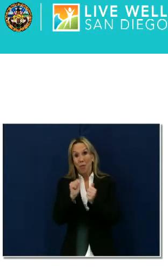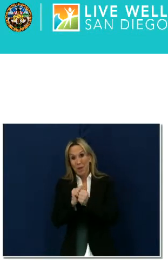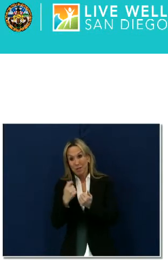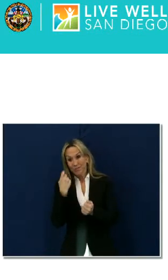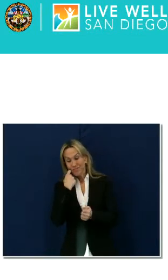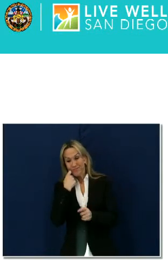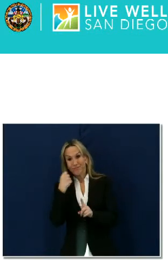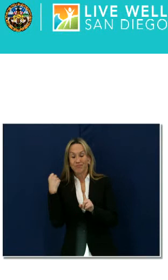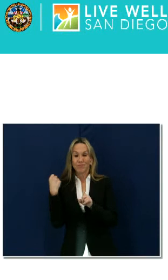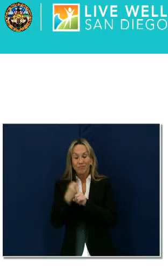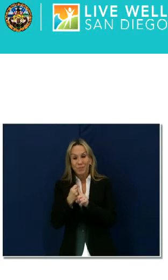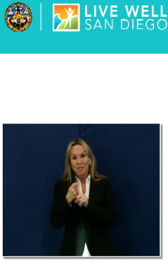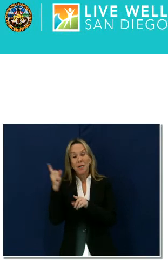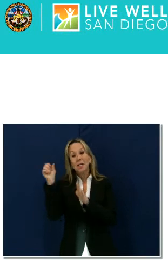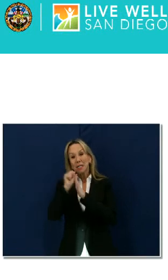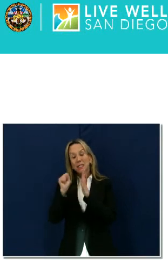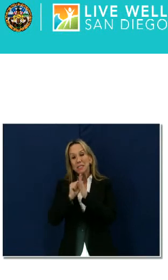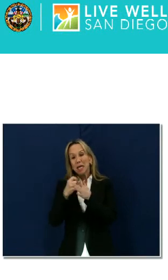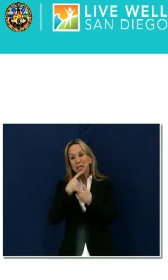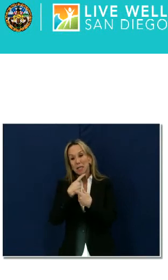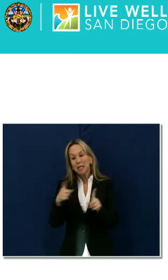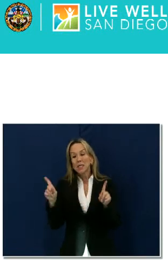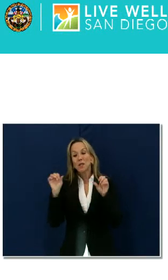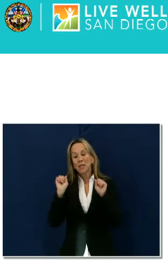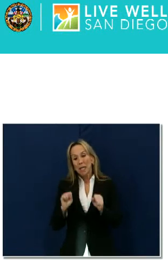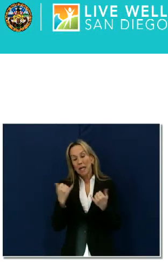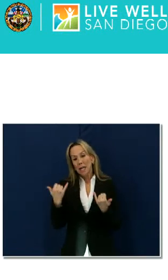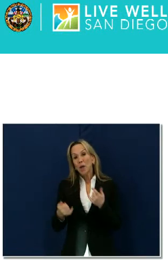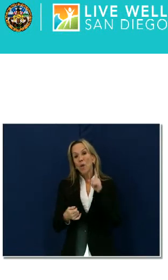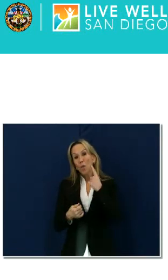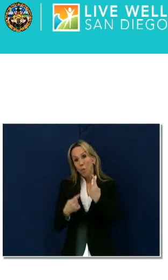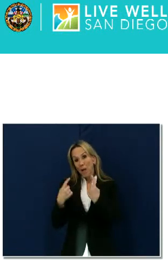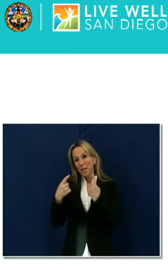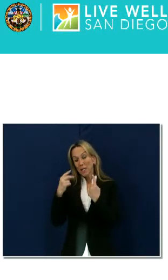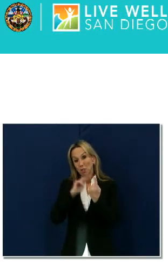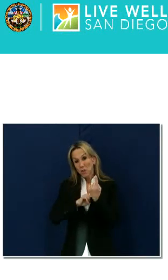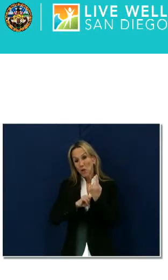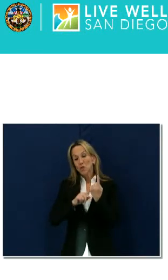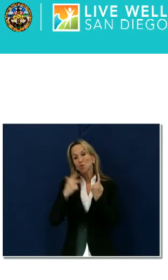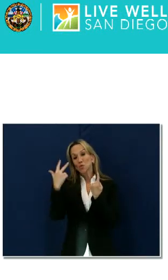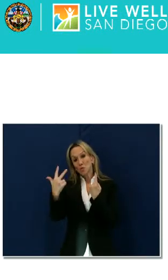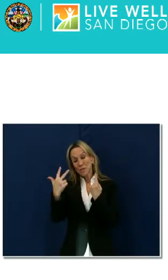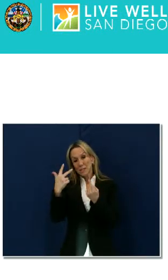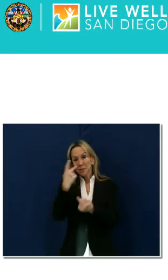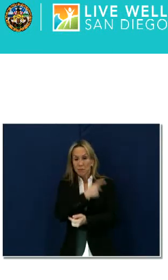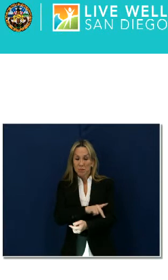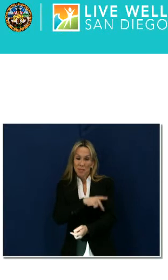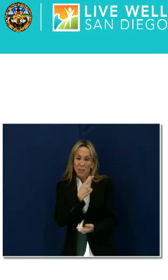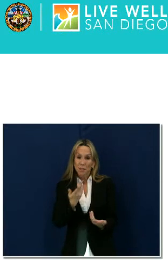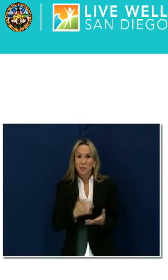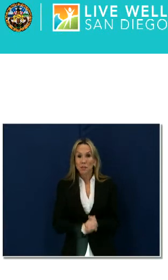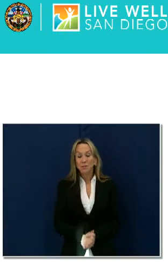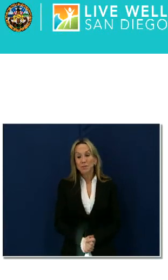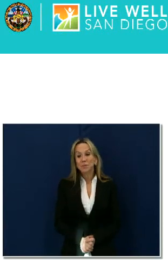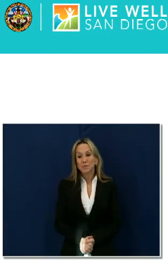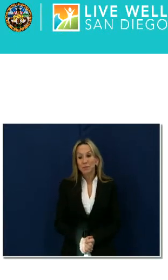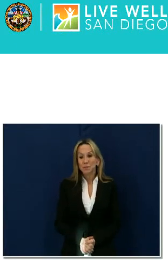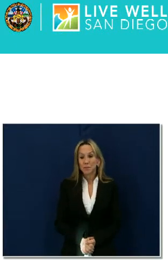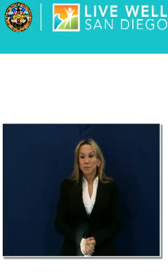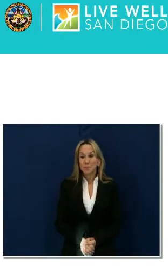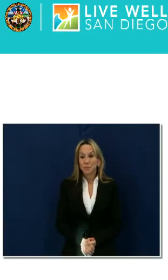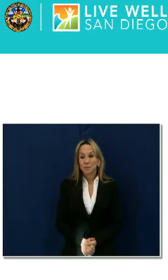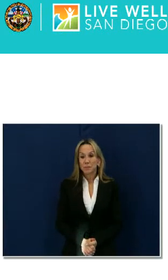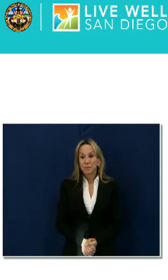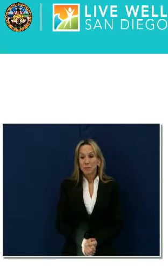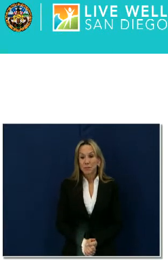guidance issued by the state, the allowance is now 1 to 3. in terms of that ratio. Now